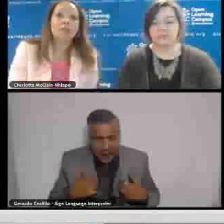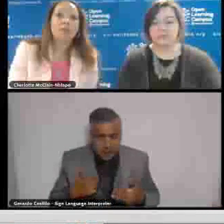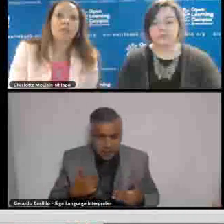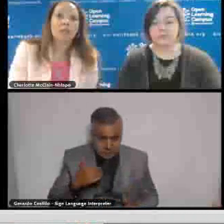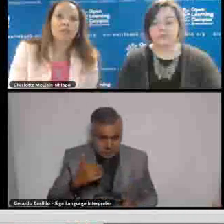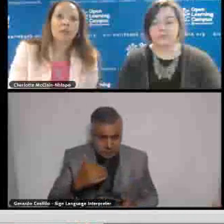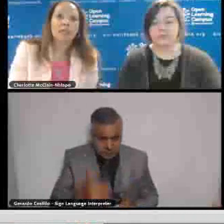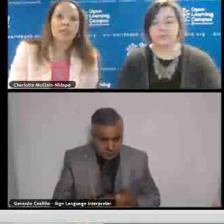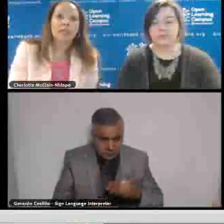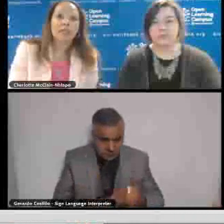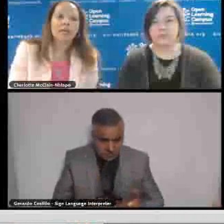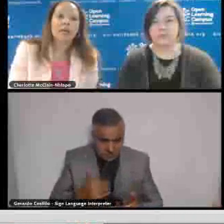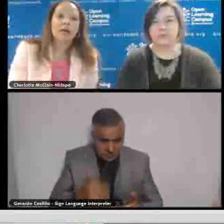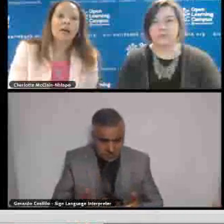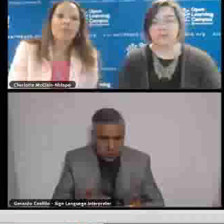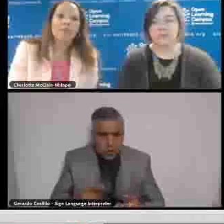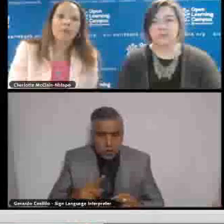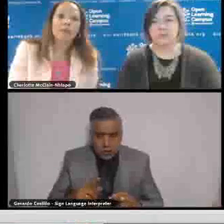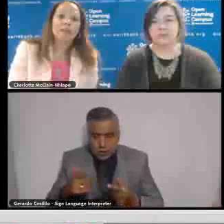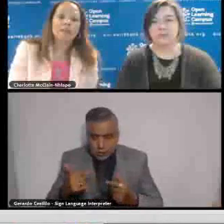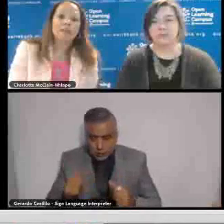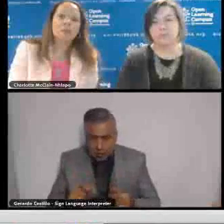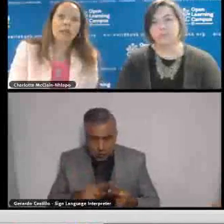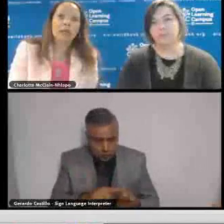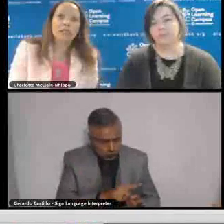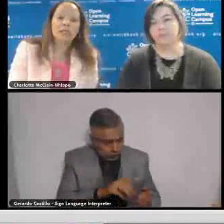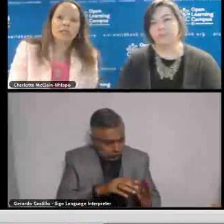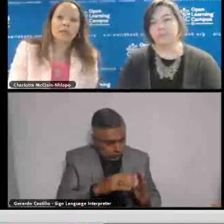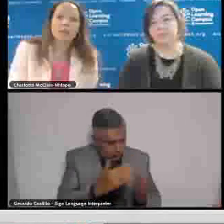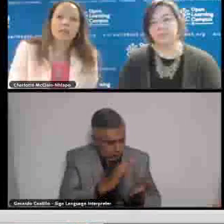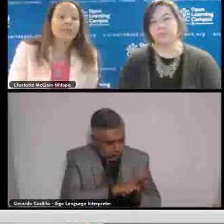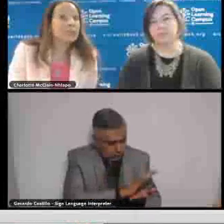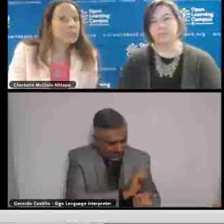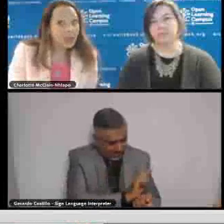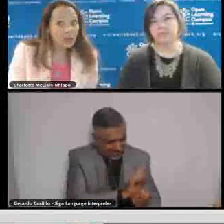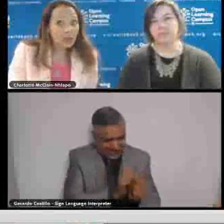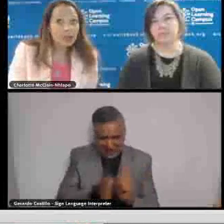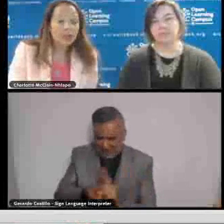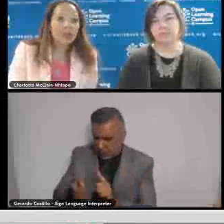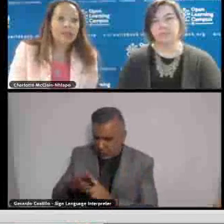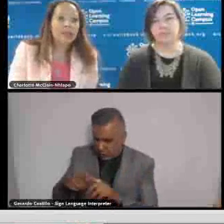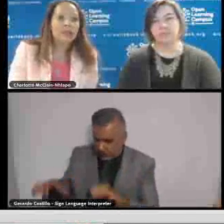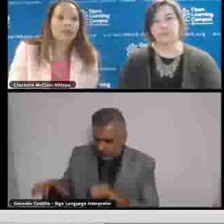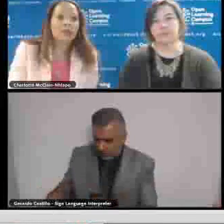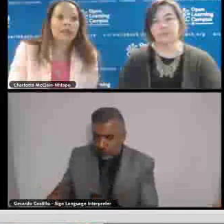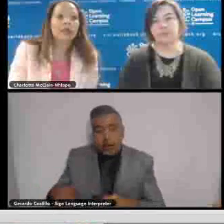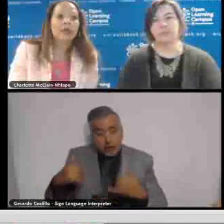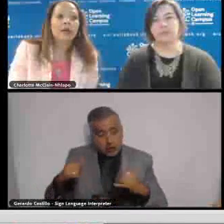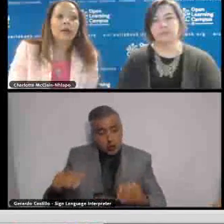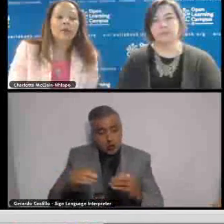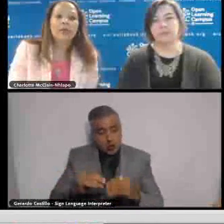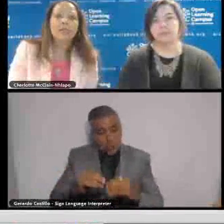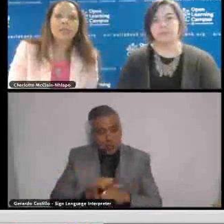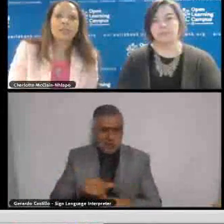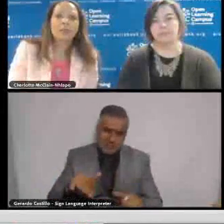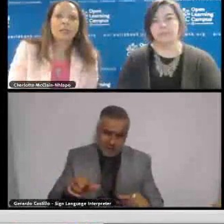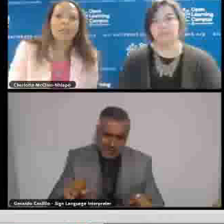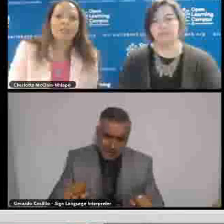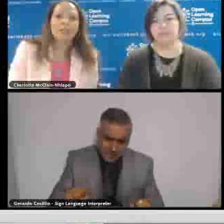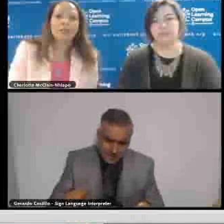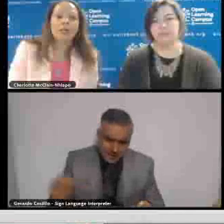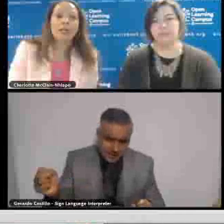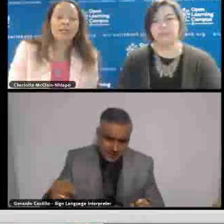beginning to translate the policies into practice. That there is a long way to go, yes, absolutely. But I think that we need